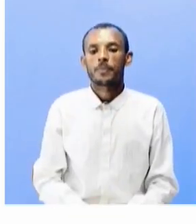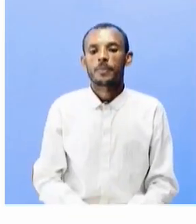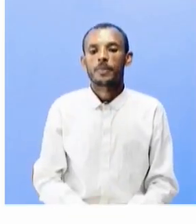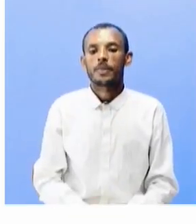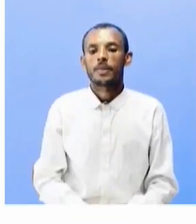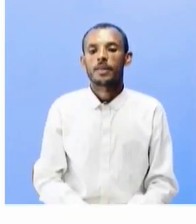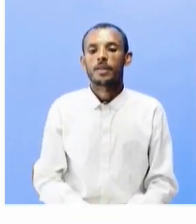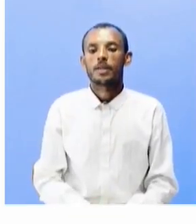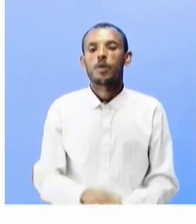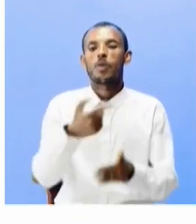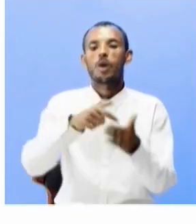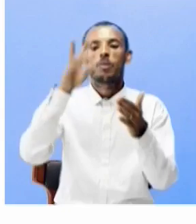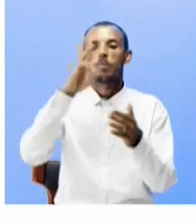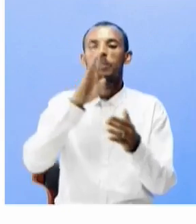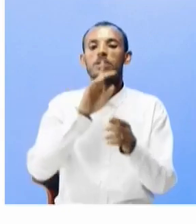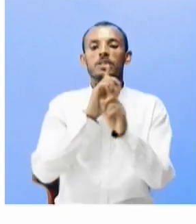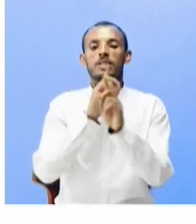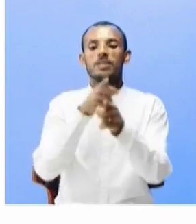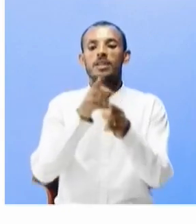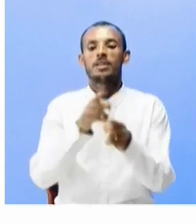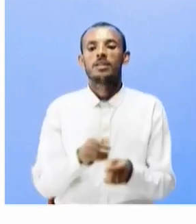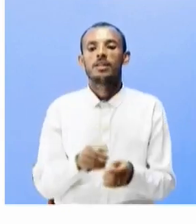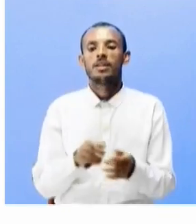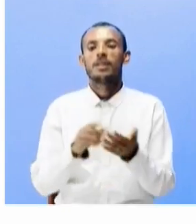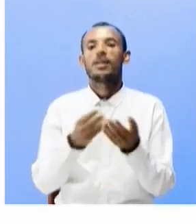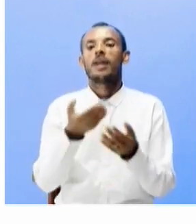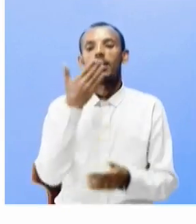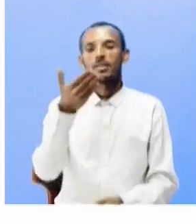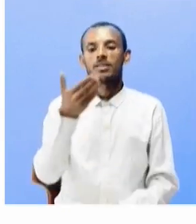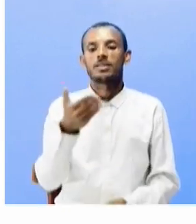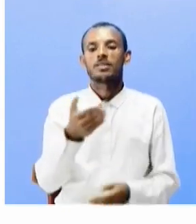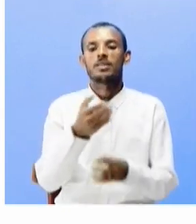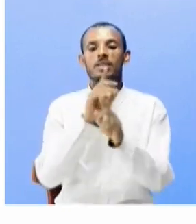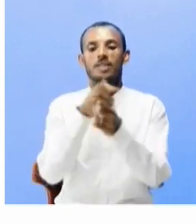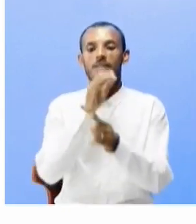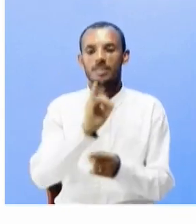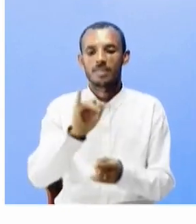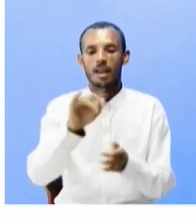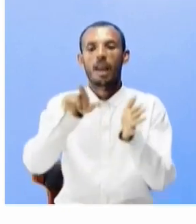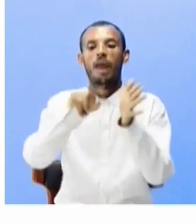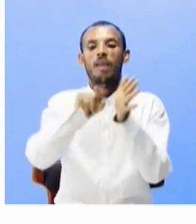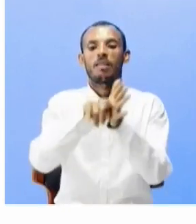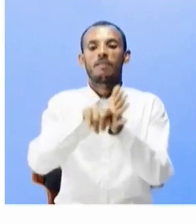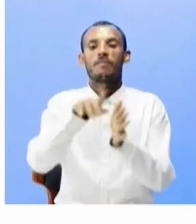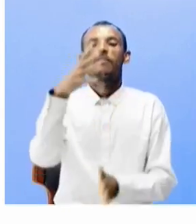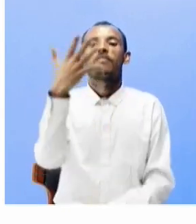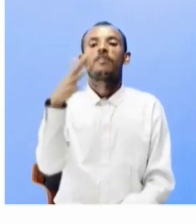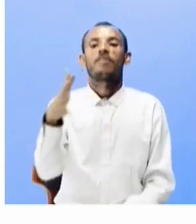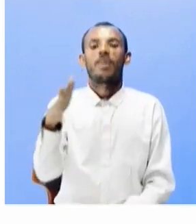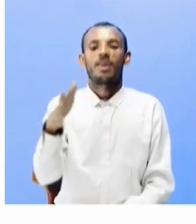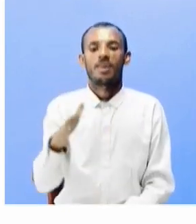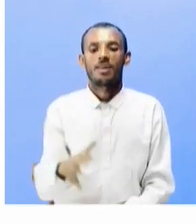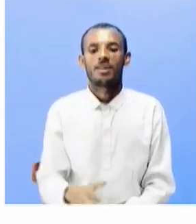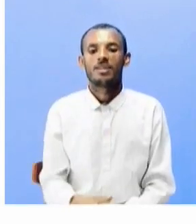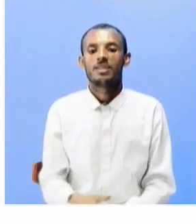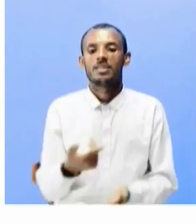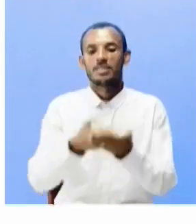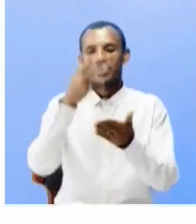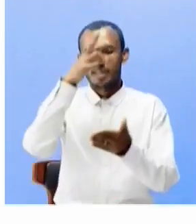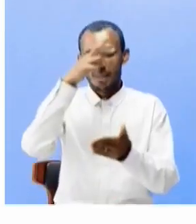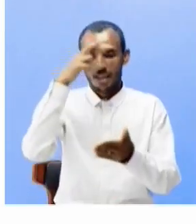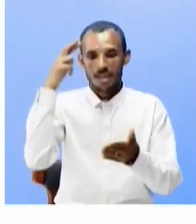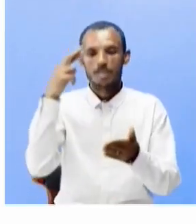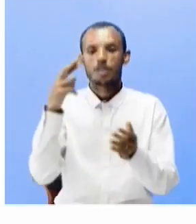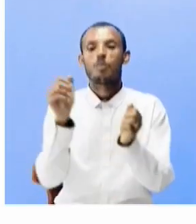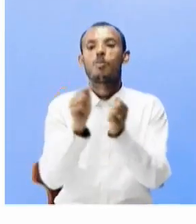3. What will be the result? Nice. The result will be negative 15. Simply in this case, since both